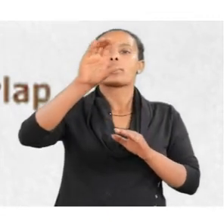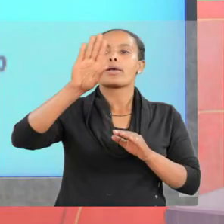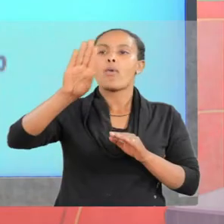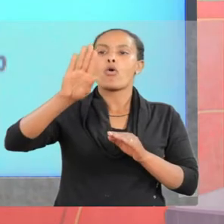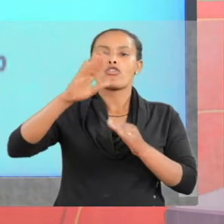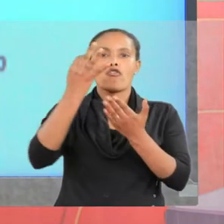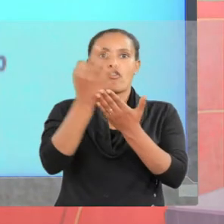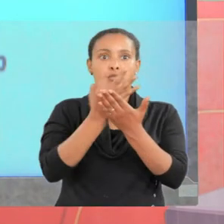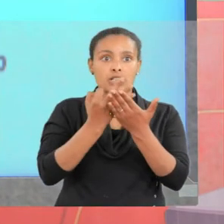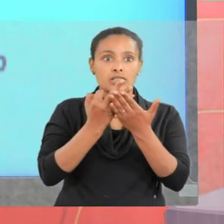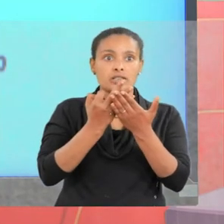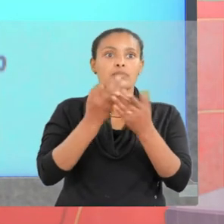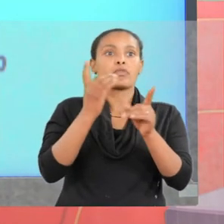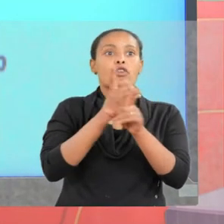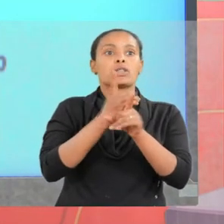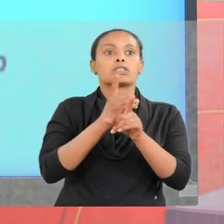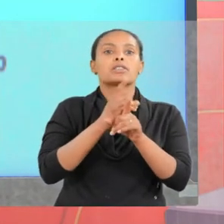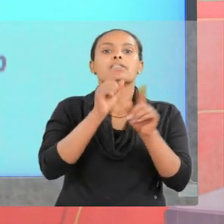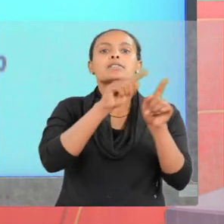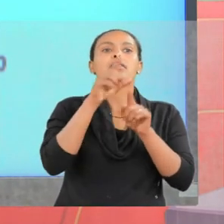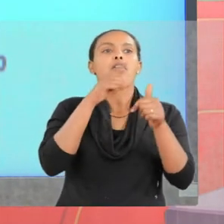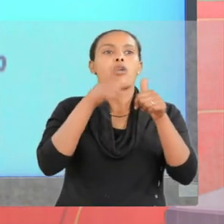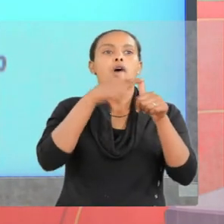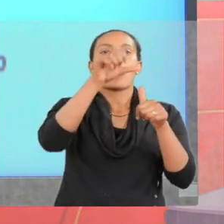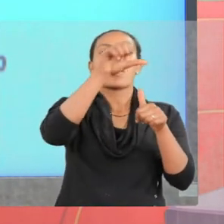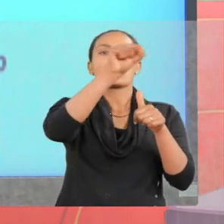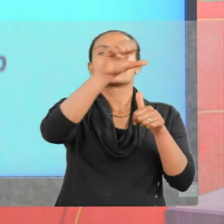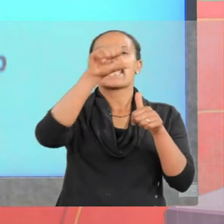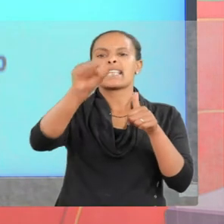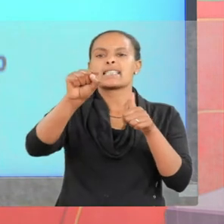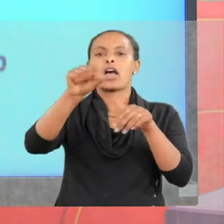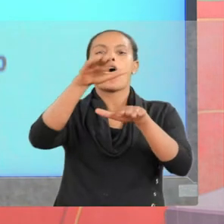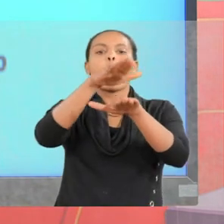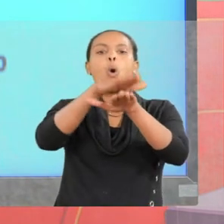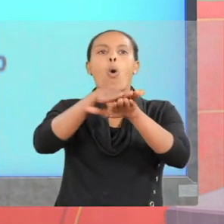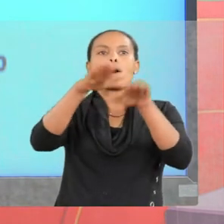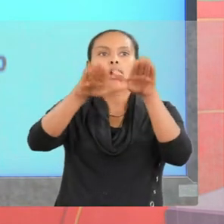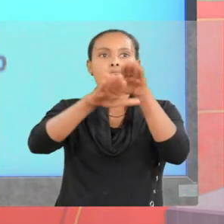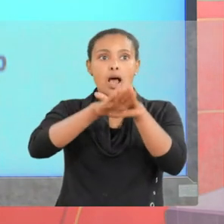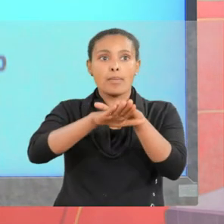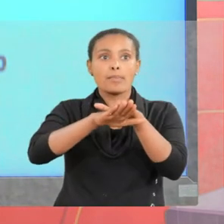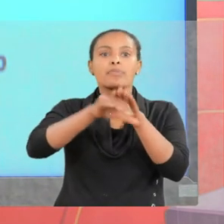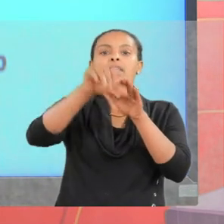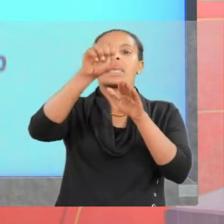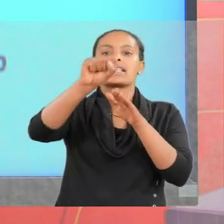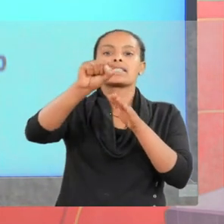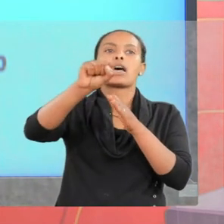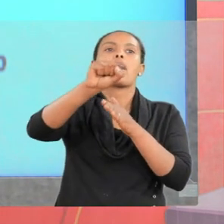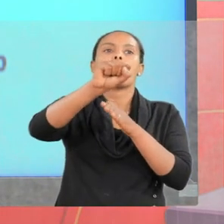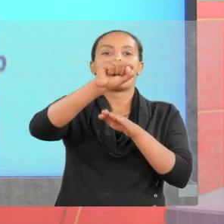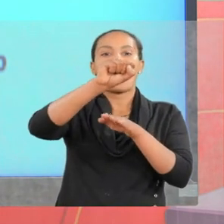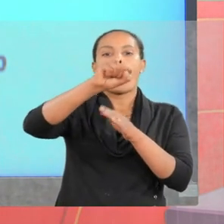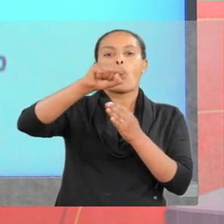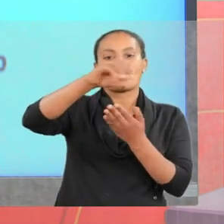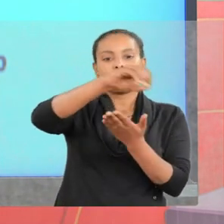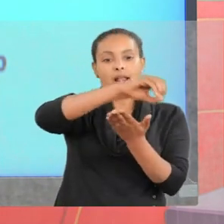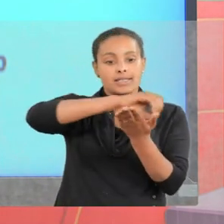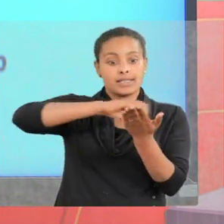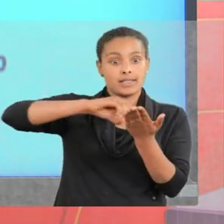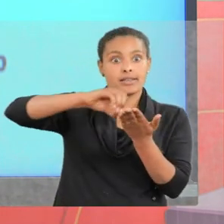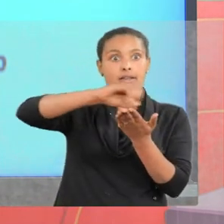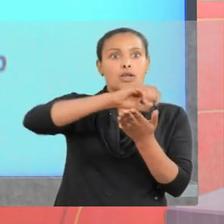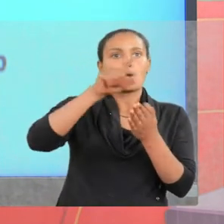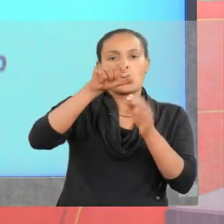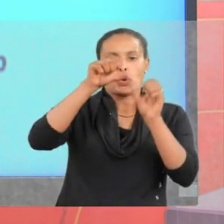formation. These are one, SS overlap, in which half-filled S orbitals overlap.